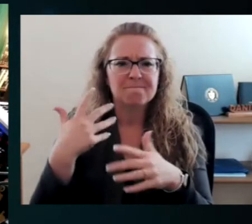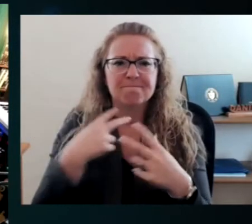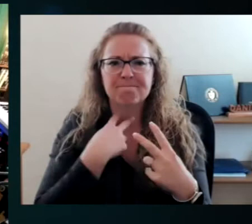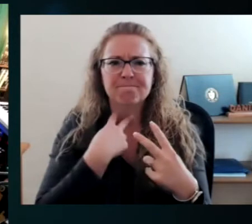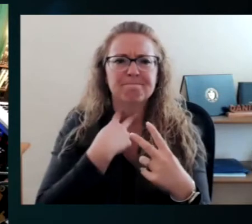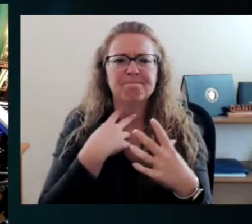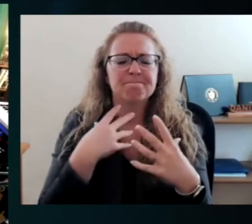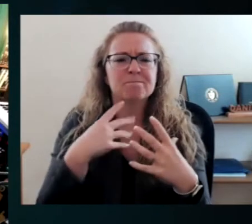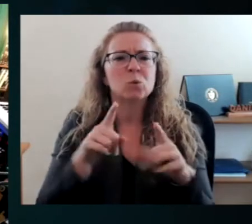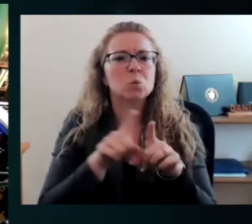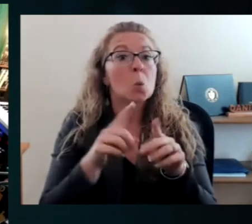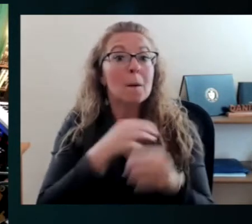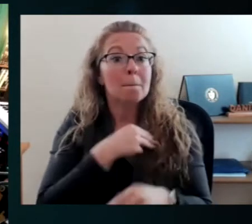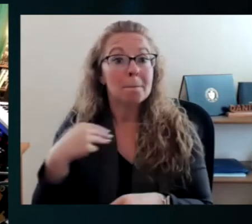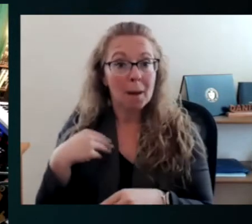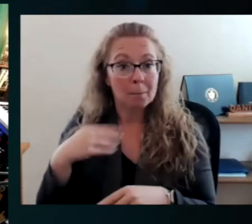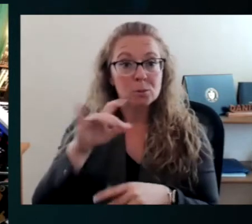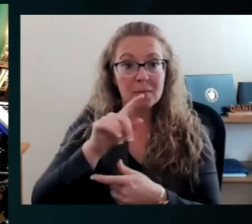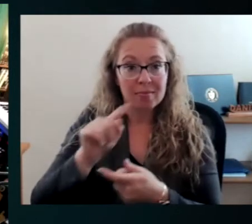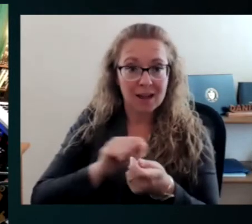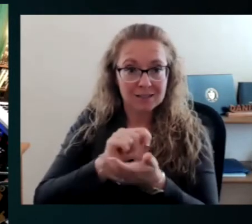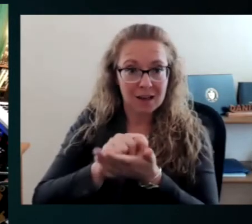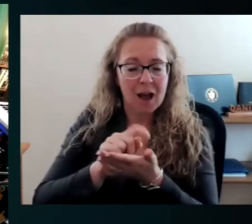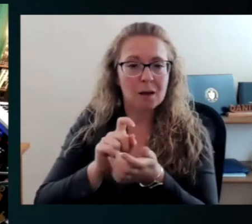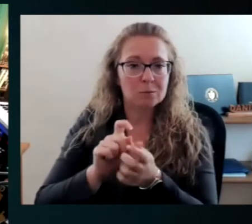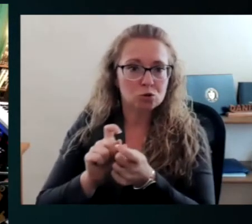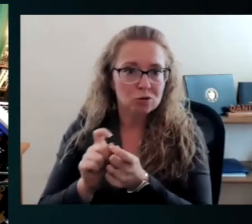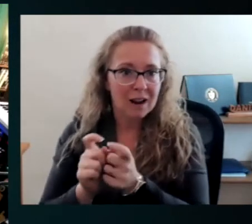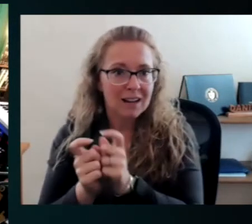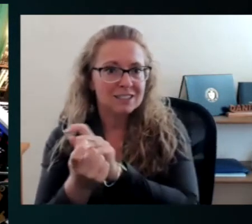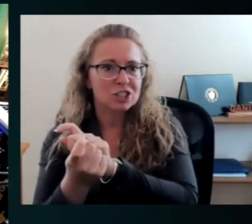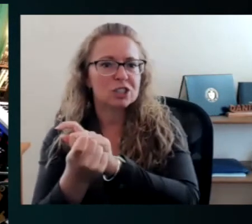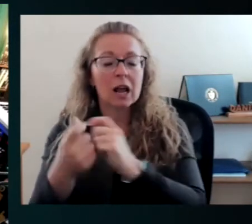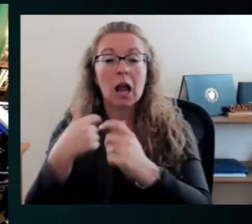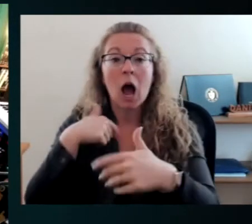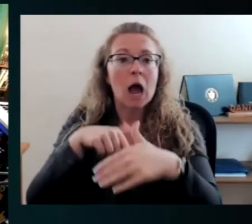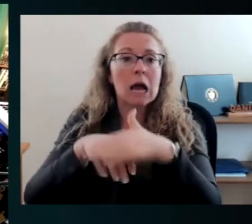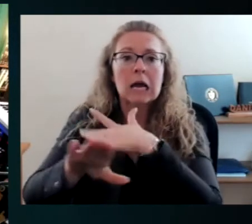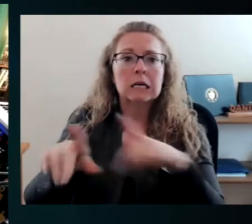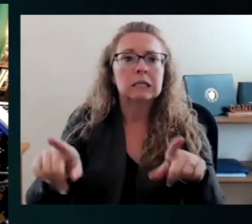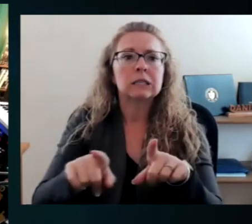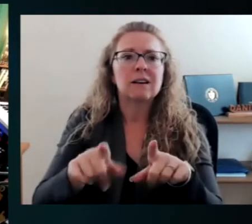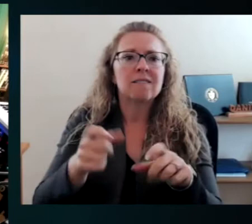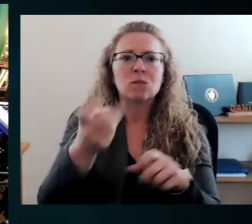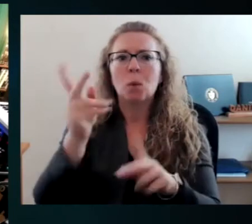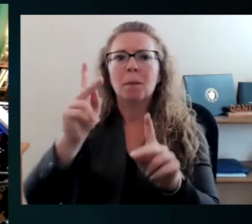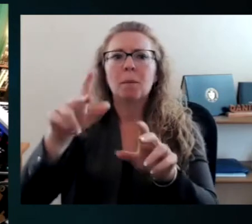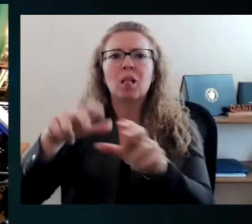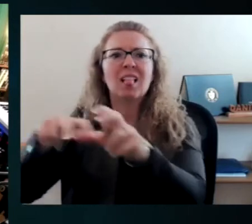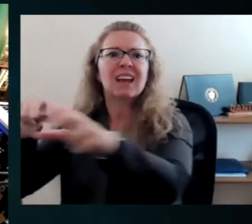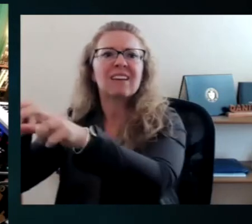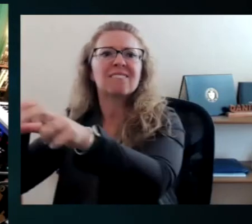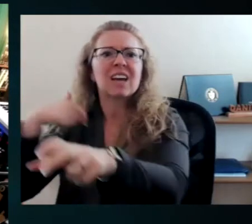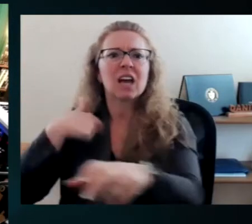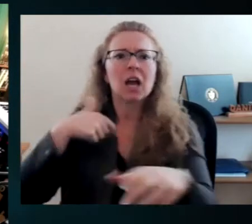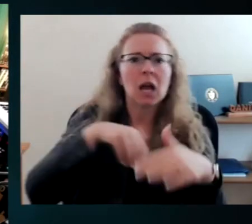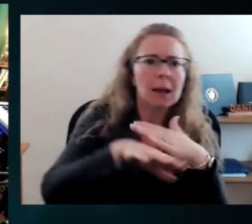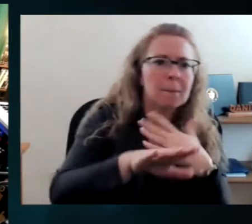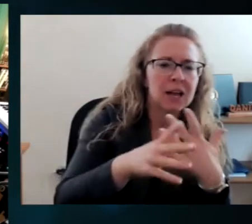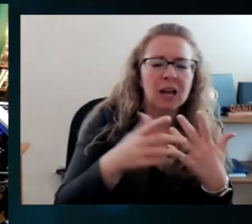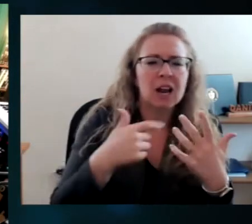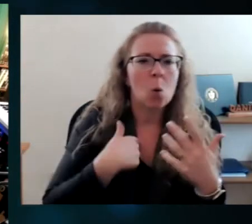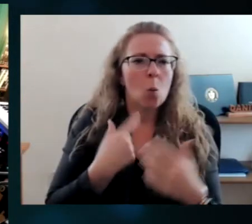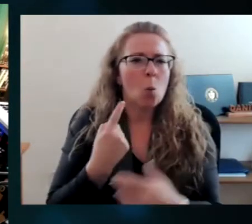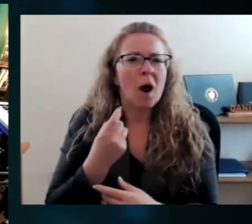membership. And I came in right as a number of other folks were leaving, and found myself one of only a handful of trans people